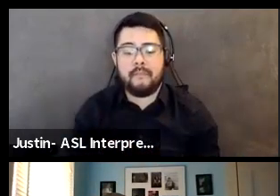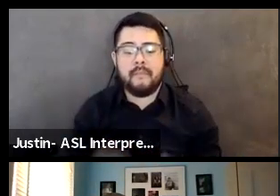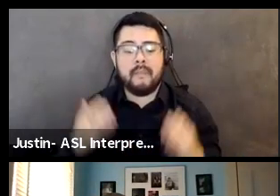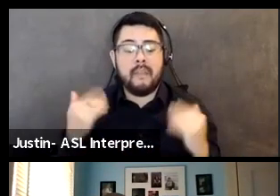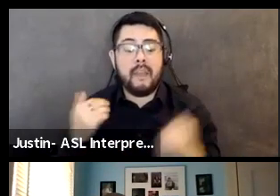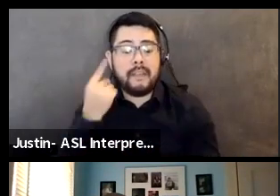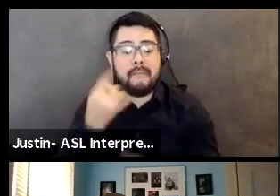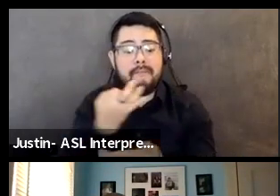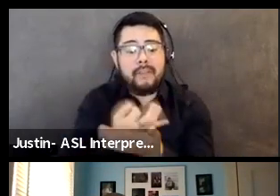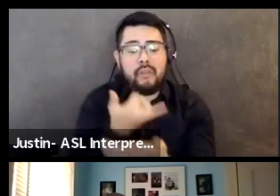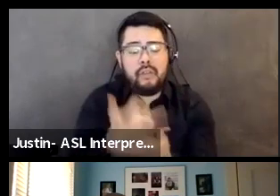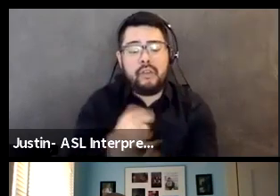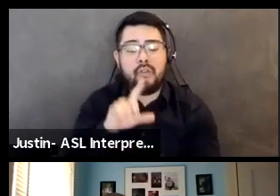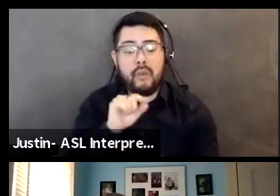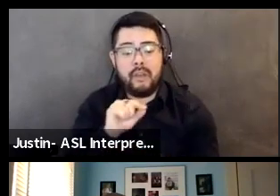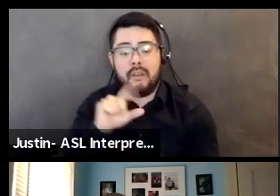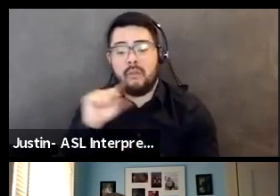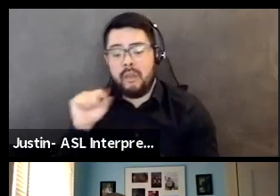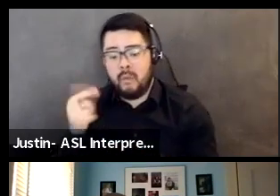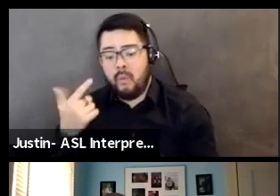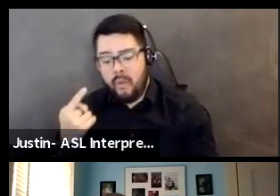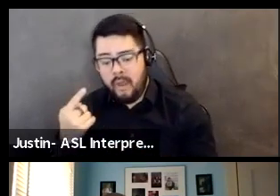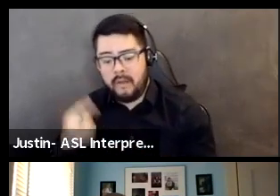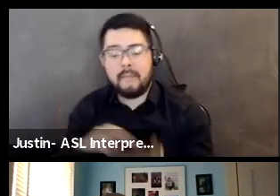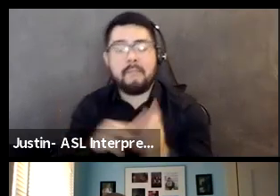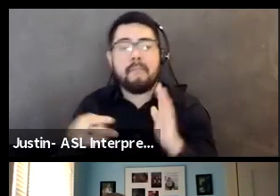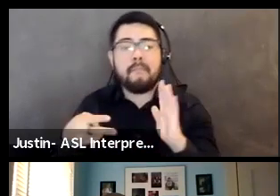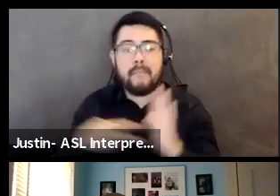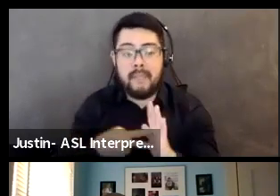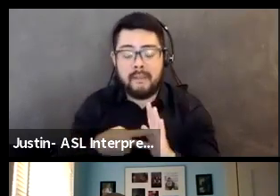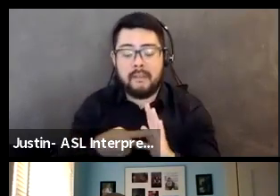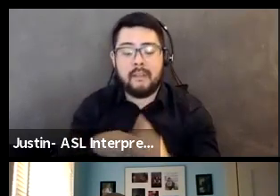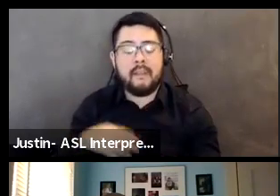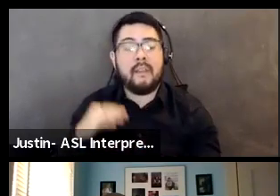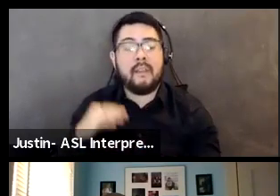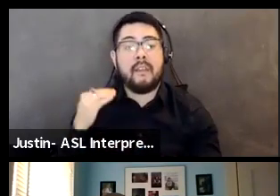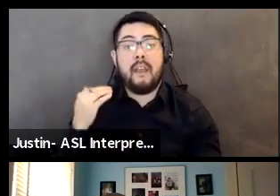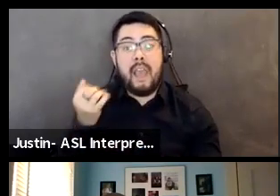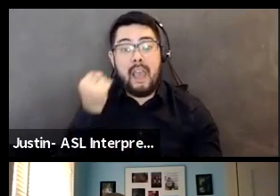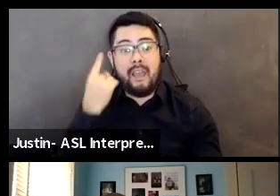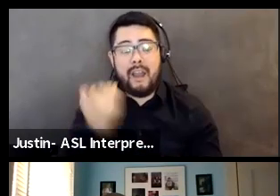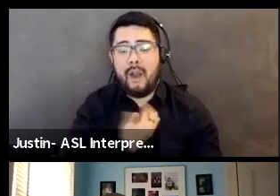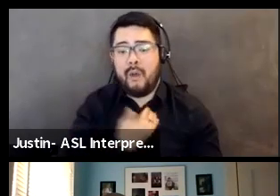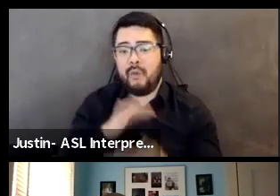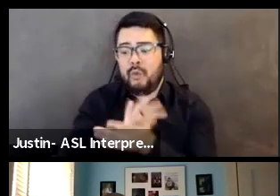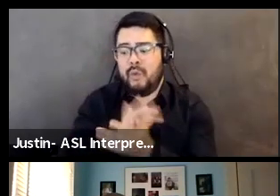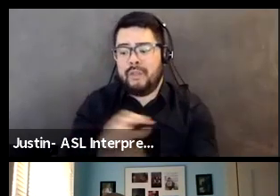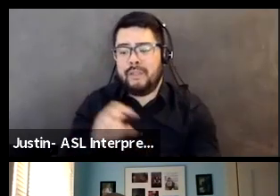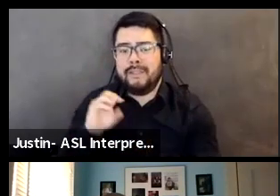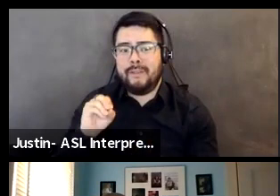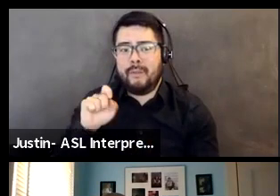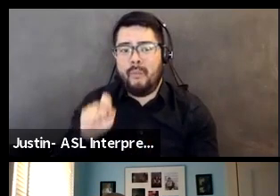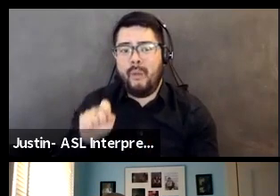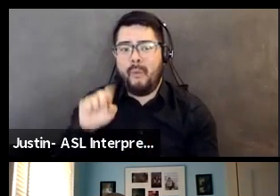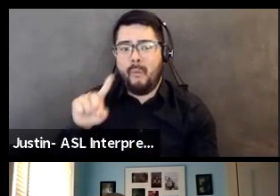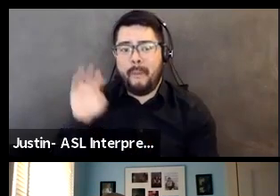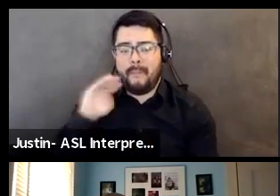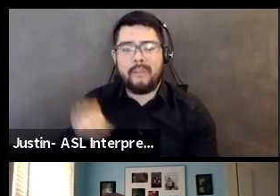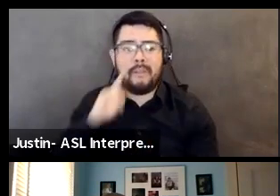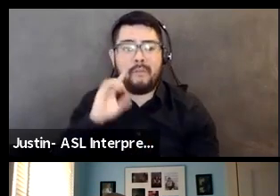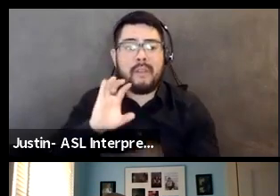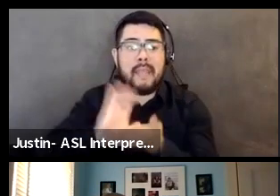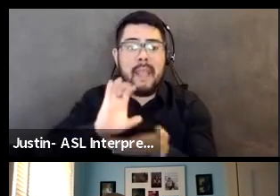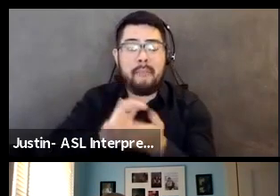21 charter public schools and district-owned buildings have made up only 0.6 of budgeted capital improvement